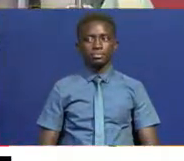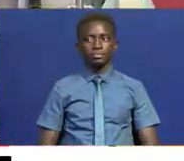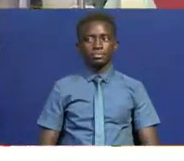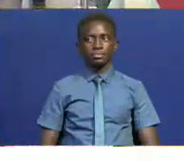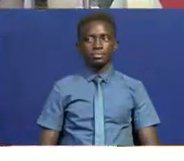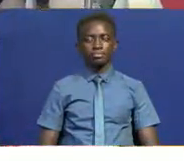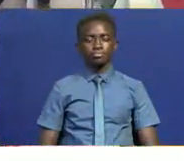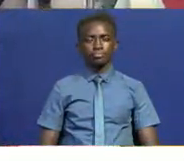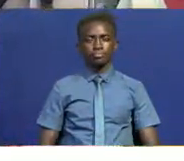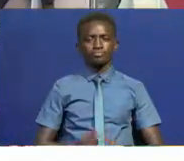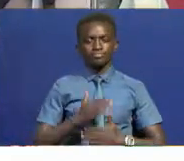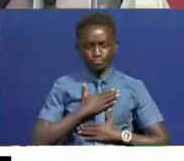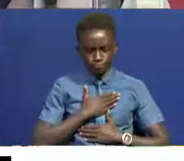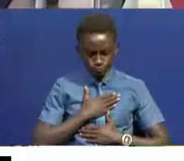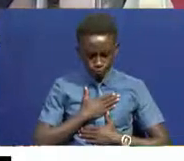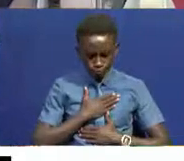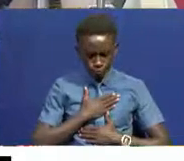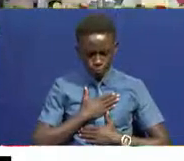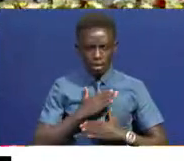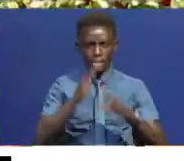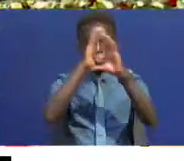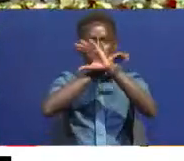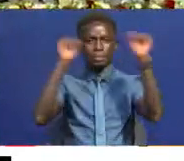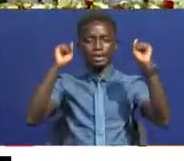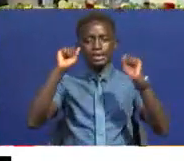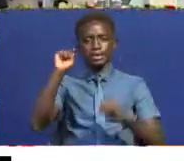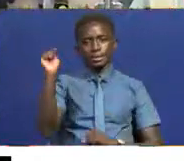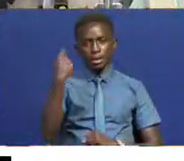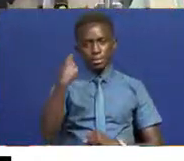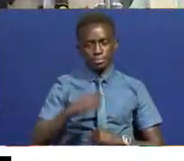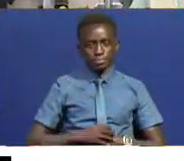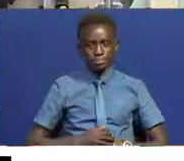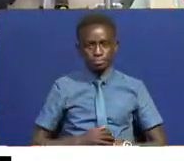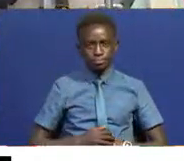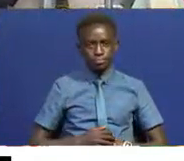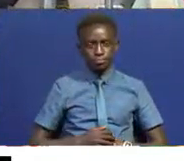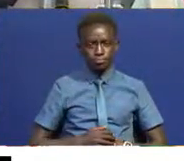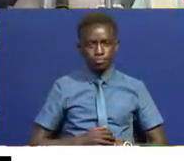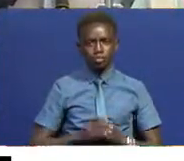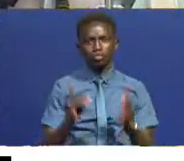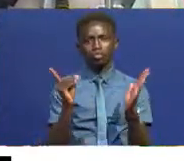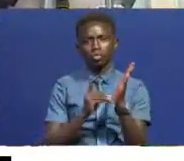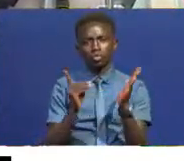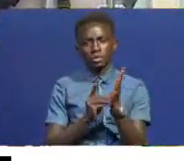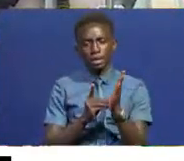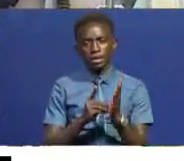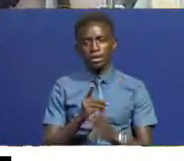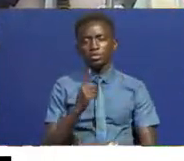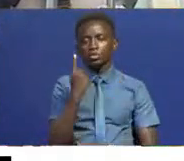Your Excellency the President of the Republic of Kenya, Dr. William Samoei Ruto,